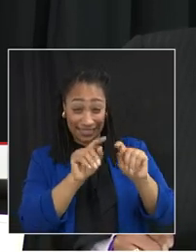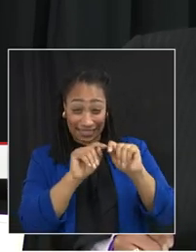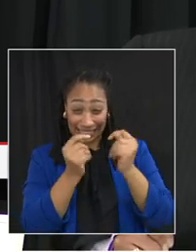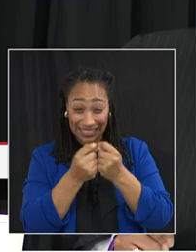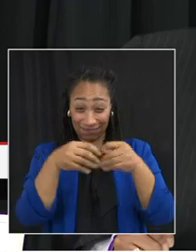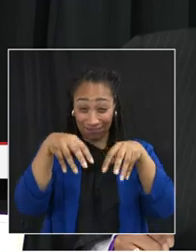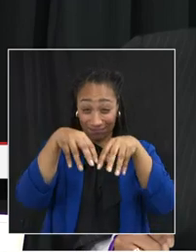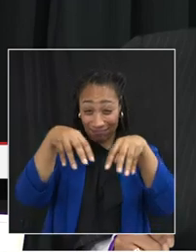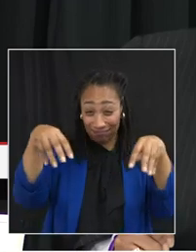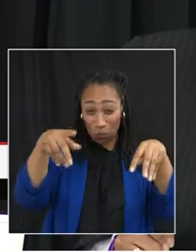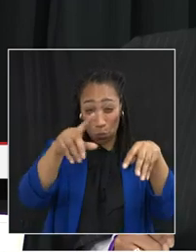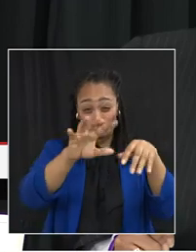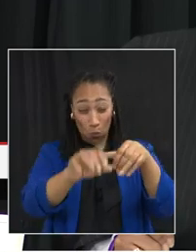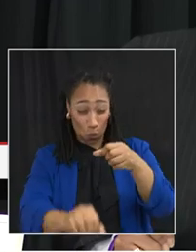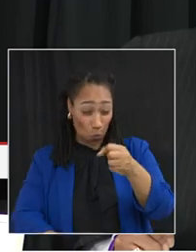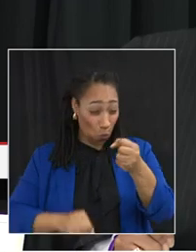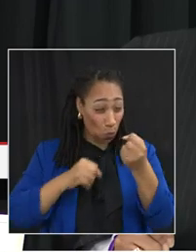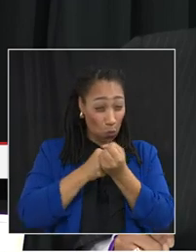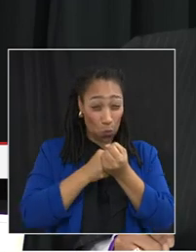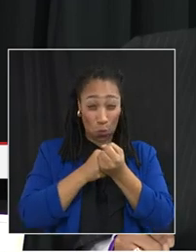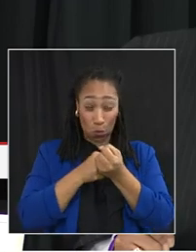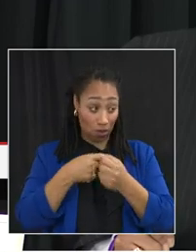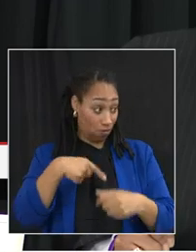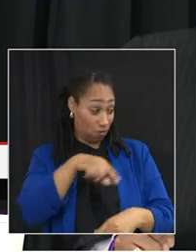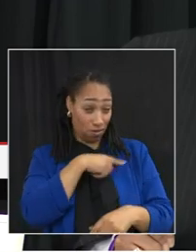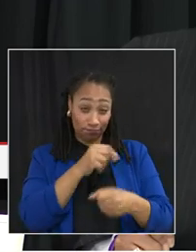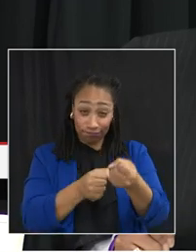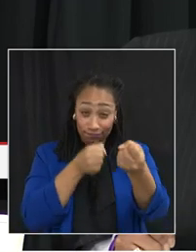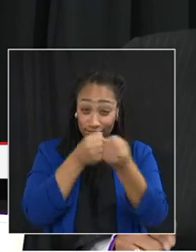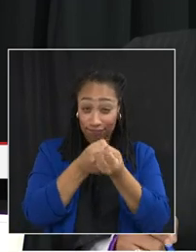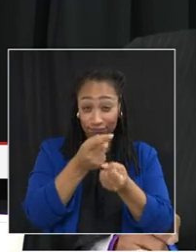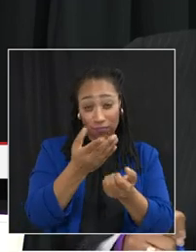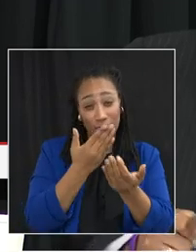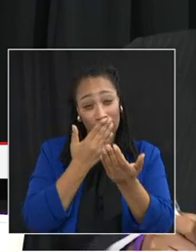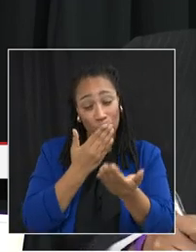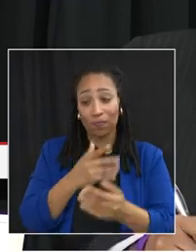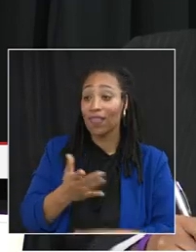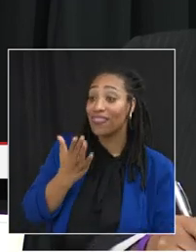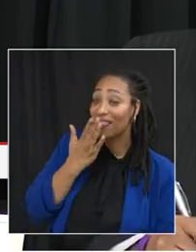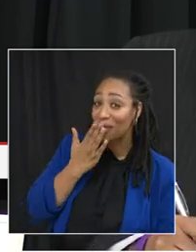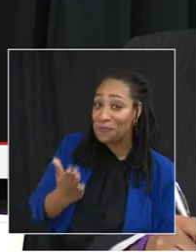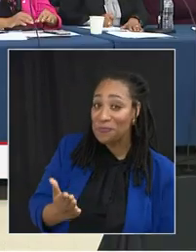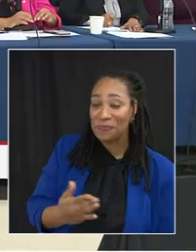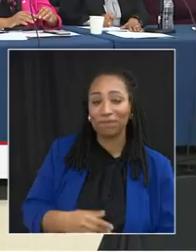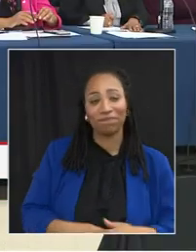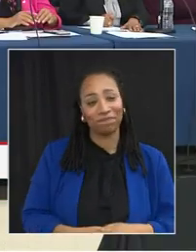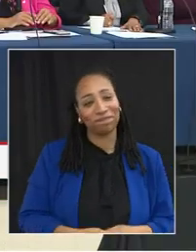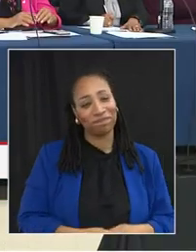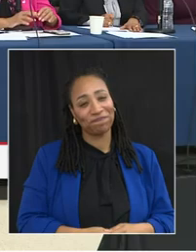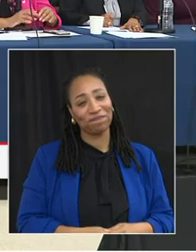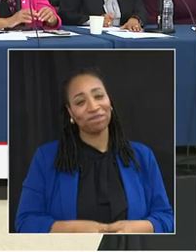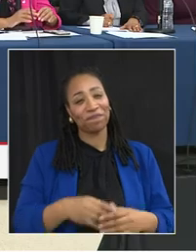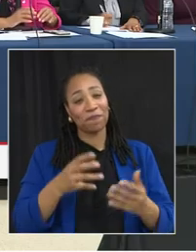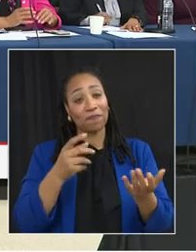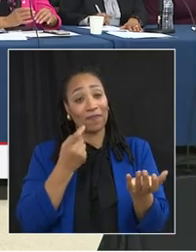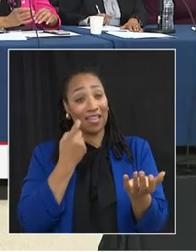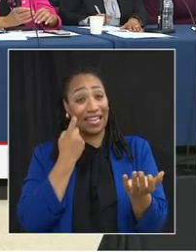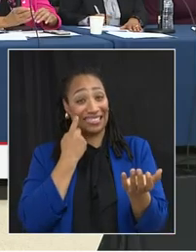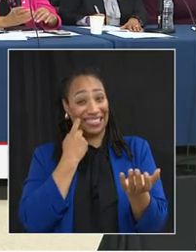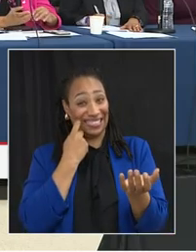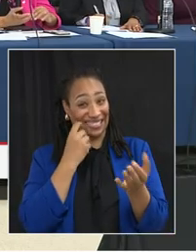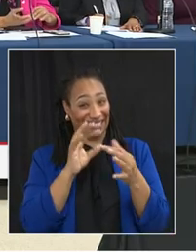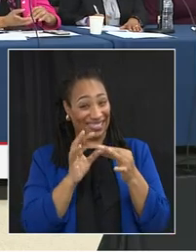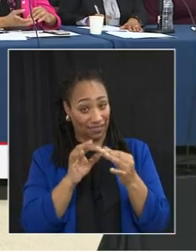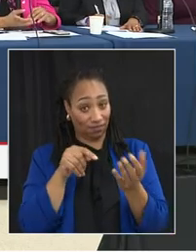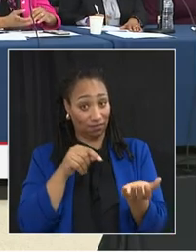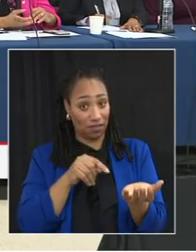twofold question as your newly appointed commissioner for Ward 4. Okay. One of them is the handicap parking in